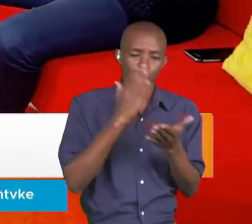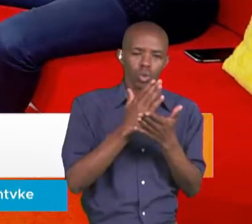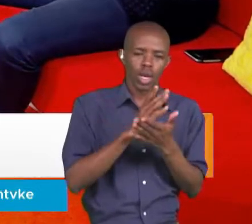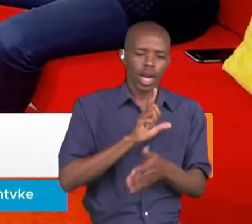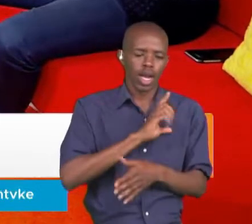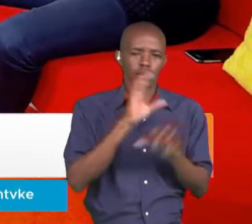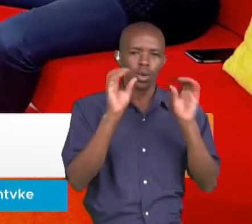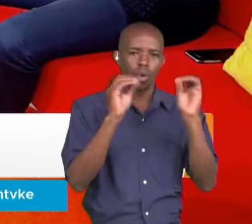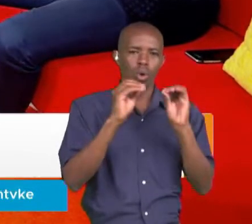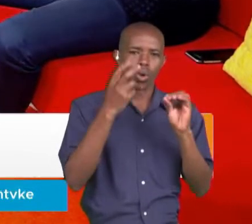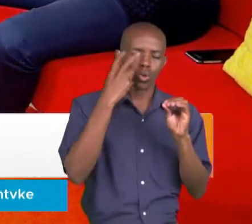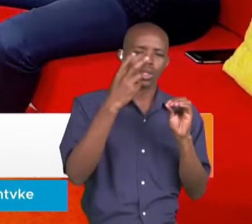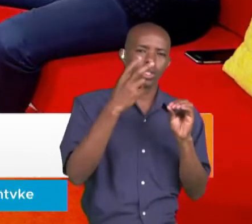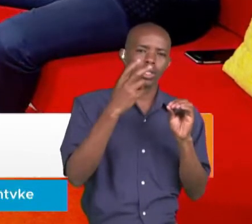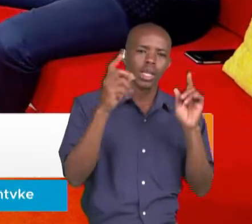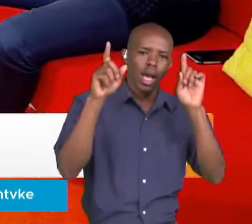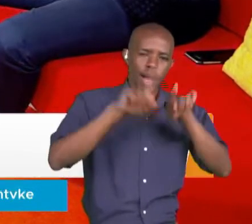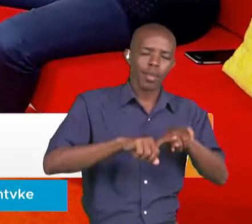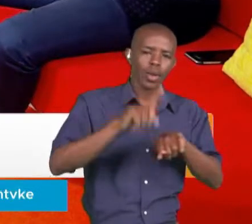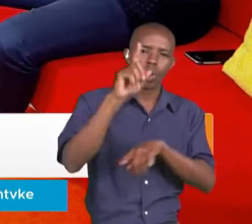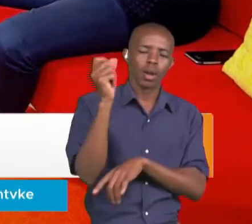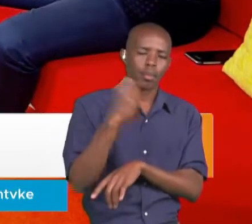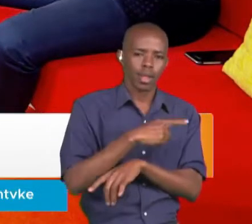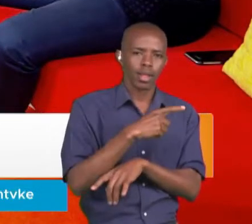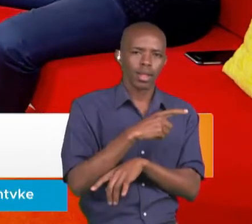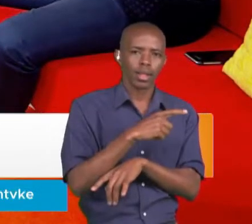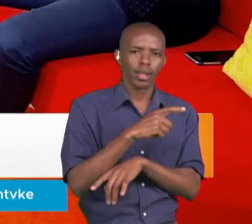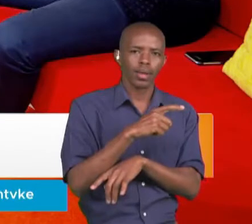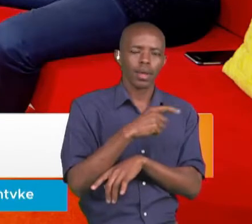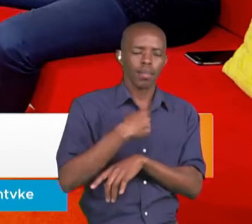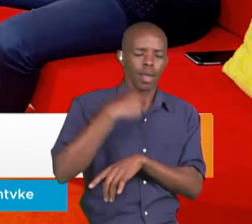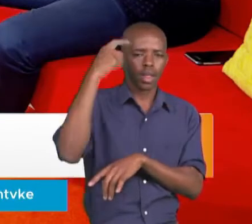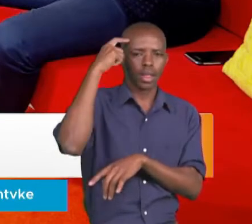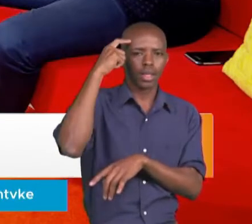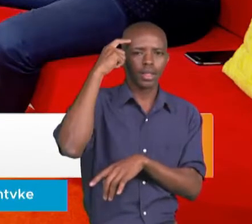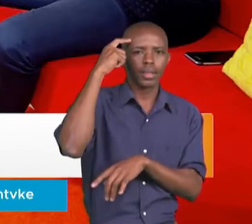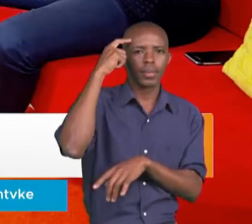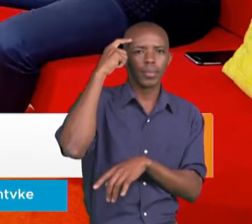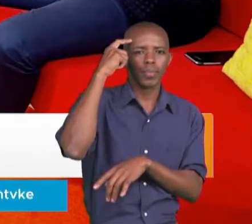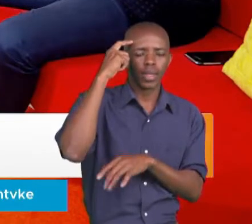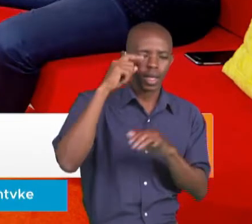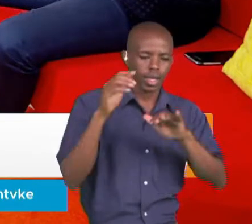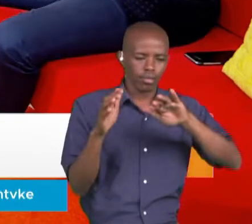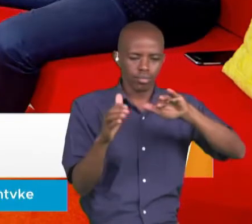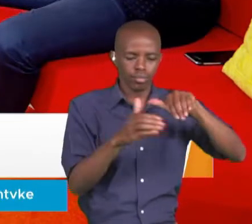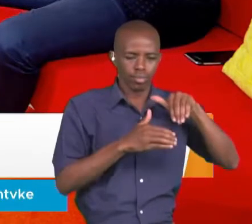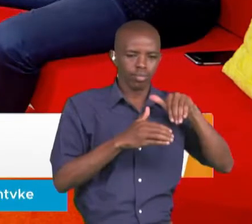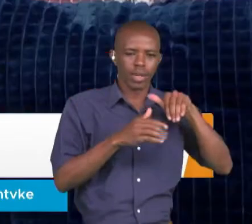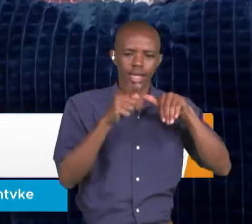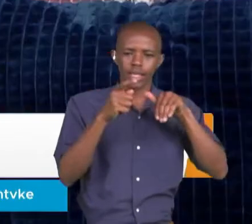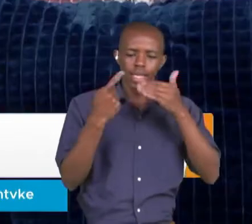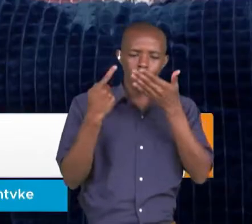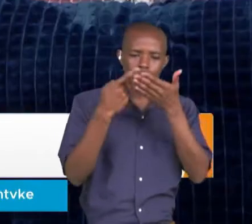to see this protracting for even over a month and thereabout, because I don't think kidnappings for ransom